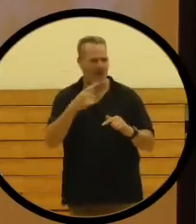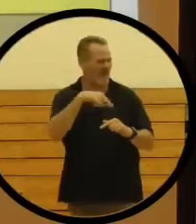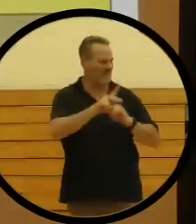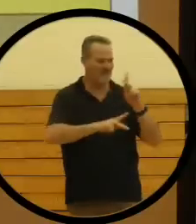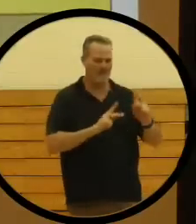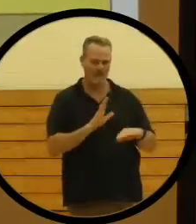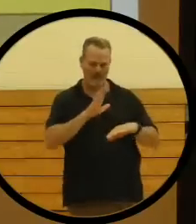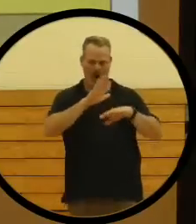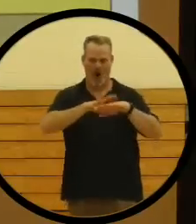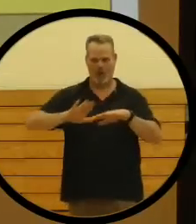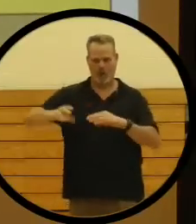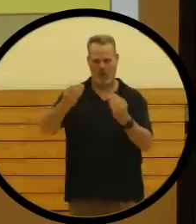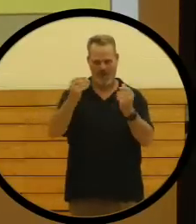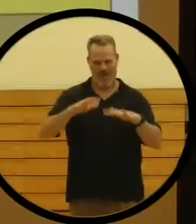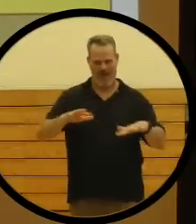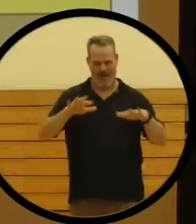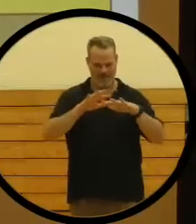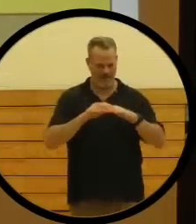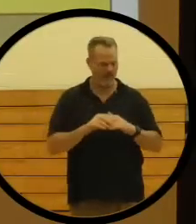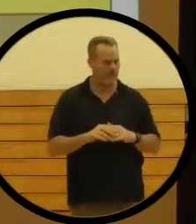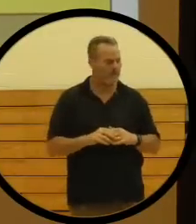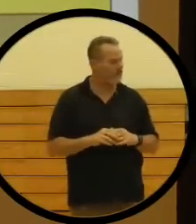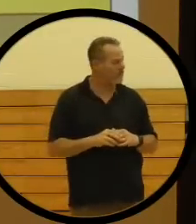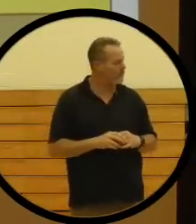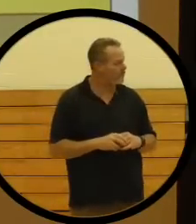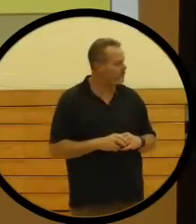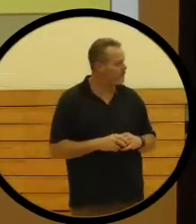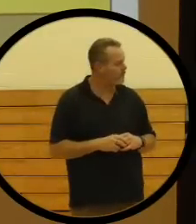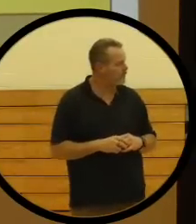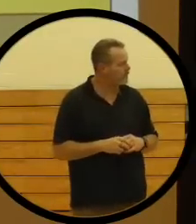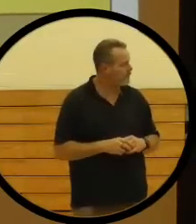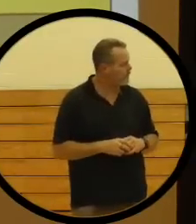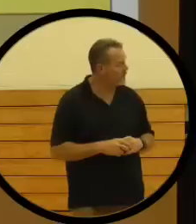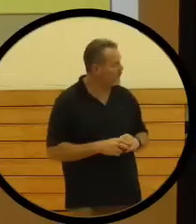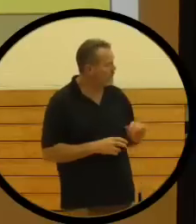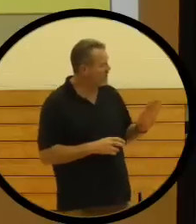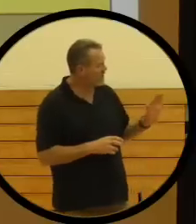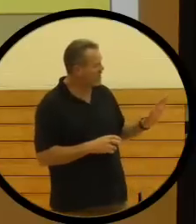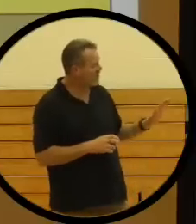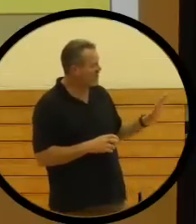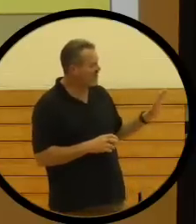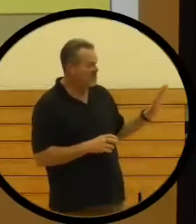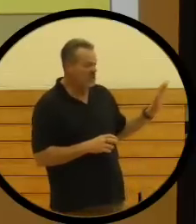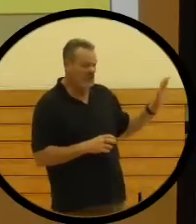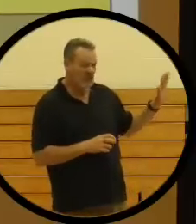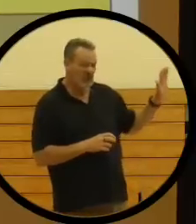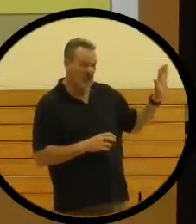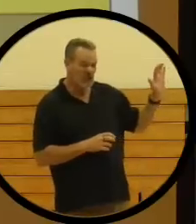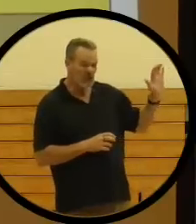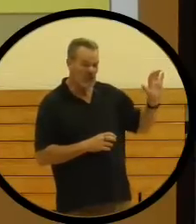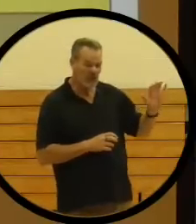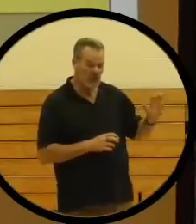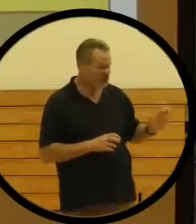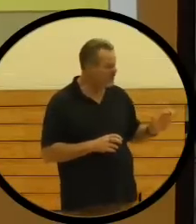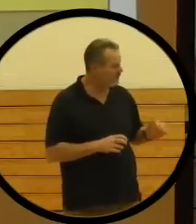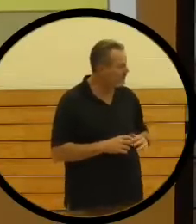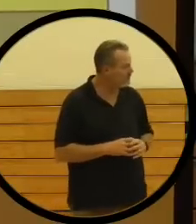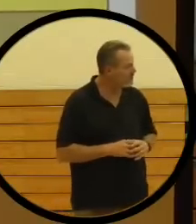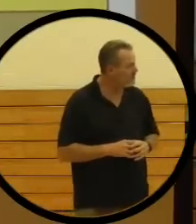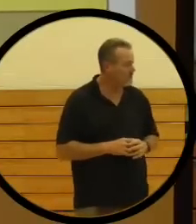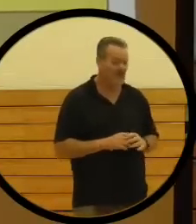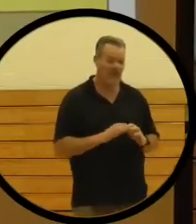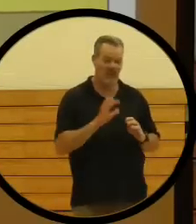land. And we have this set of earthquakes. So here they